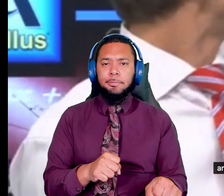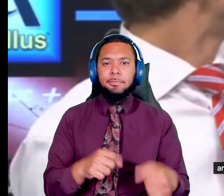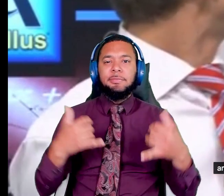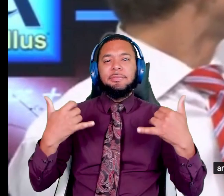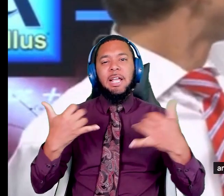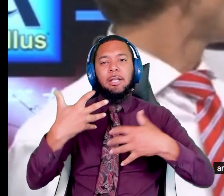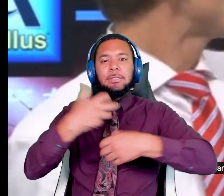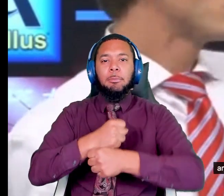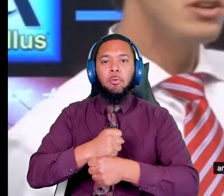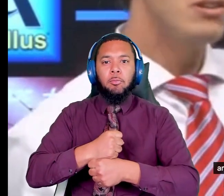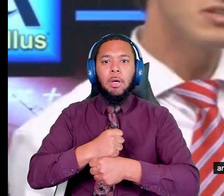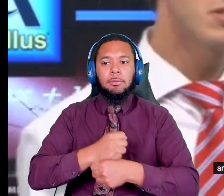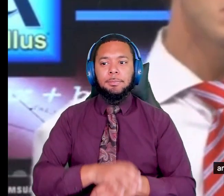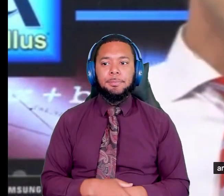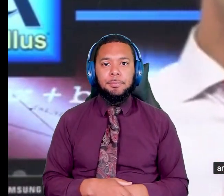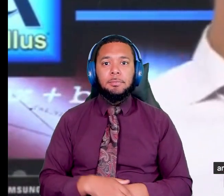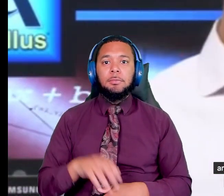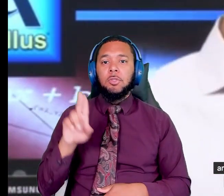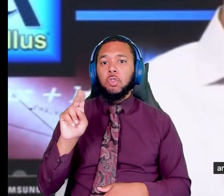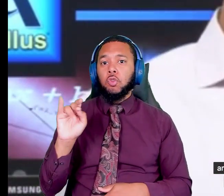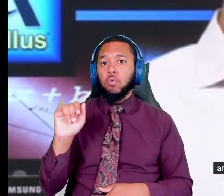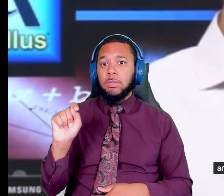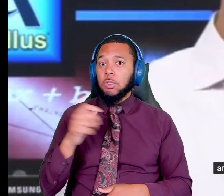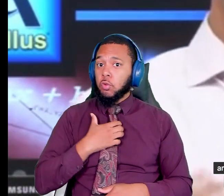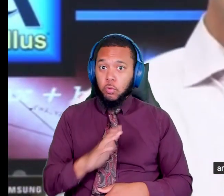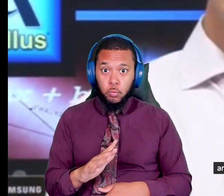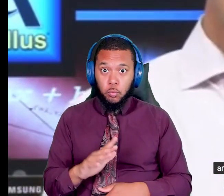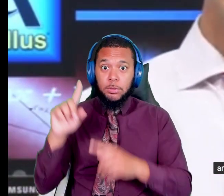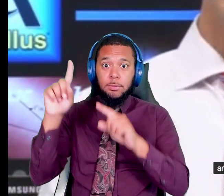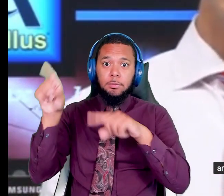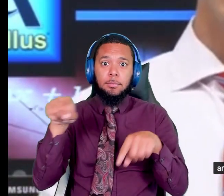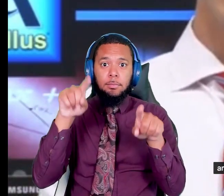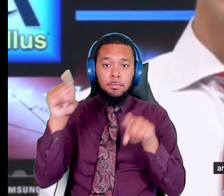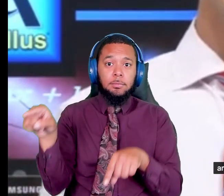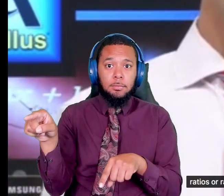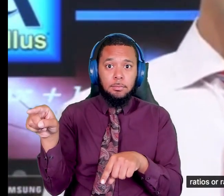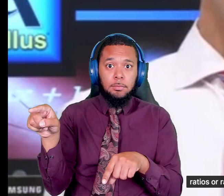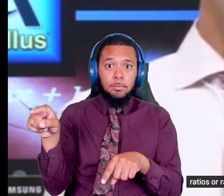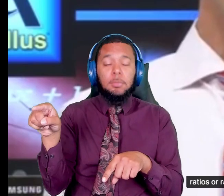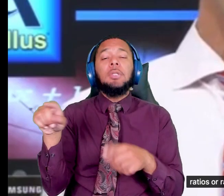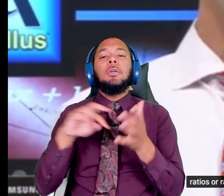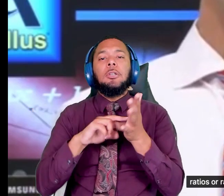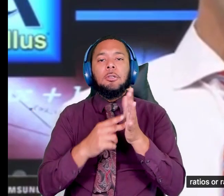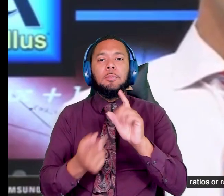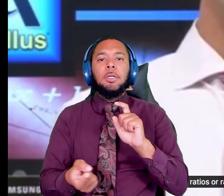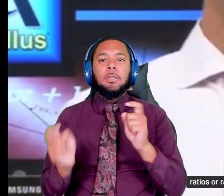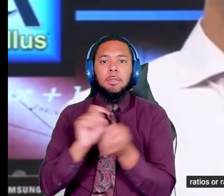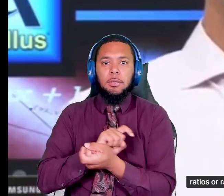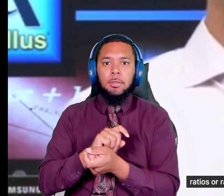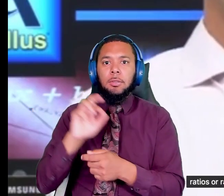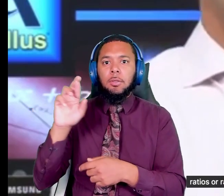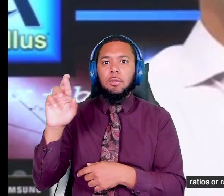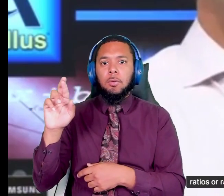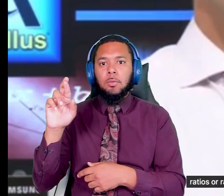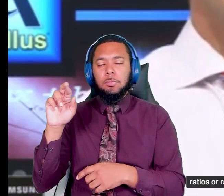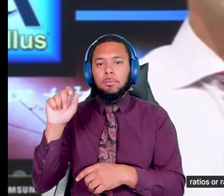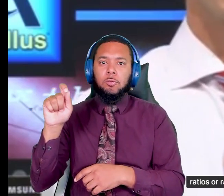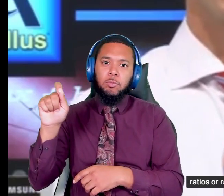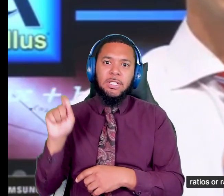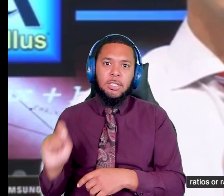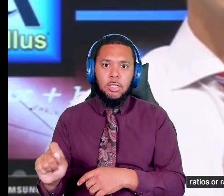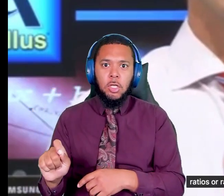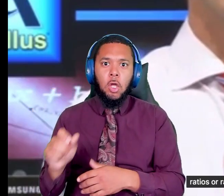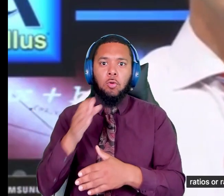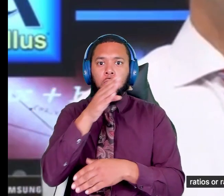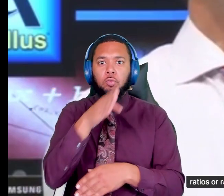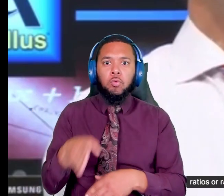summarize. Cancel the units, and you'll be able to convert ratios, rates with